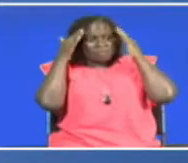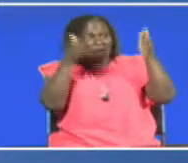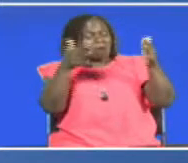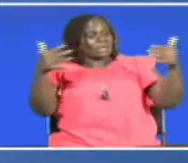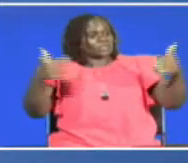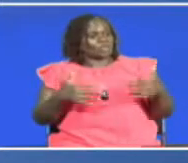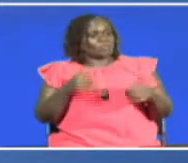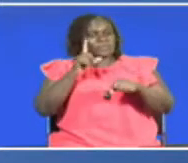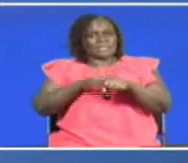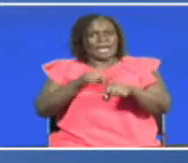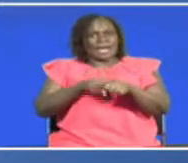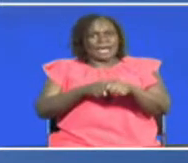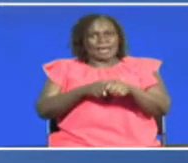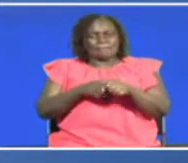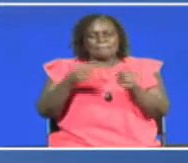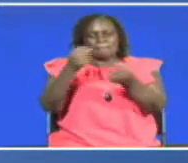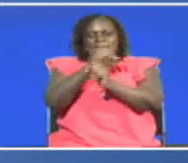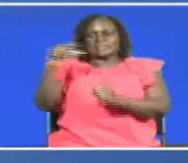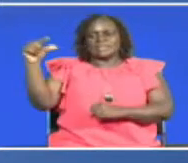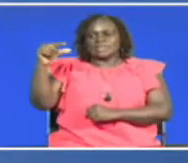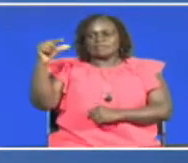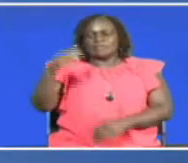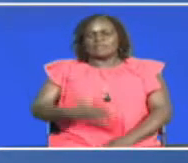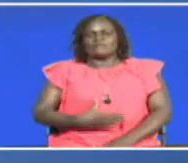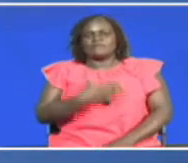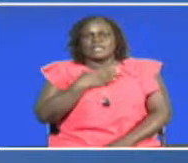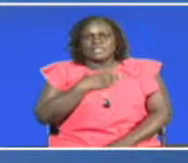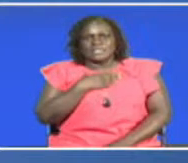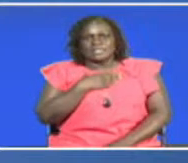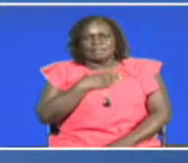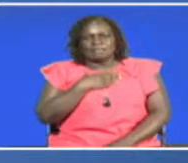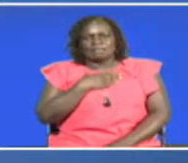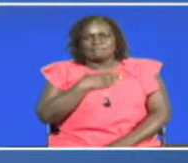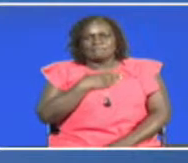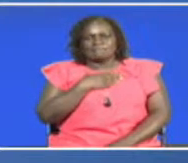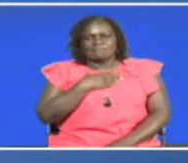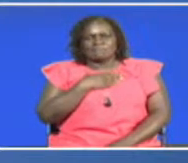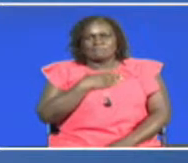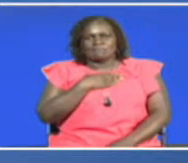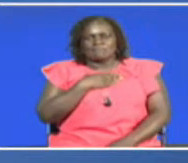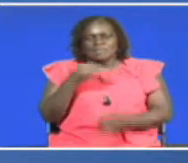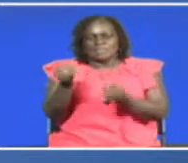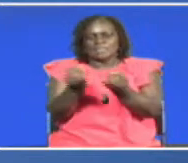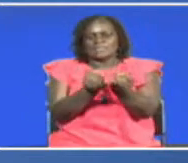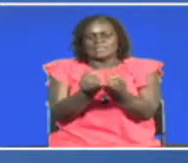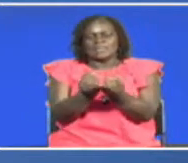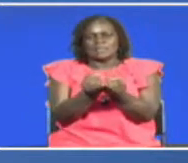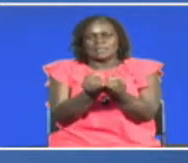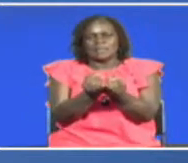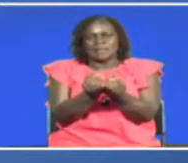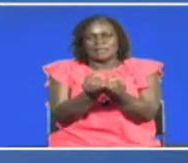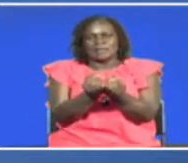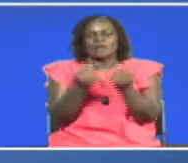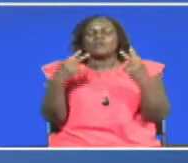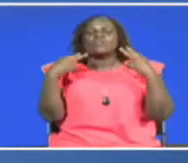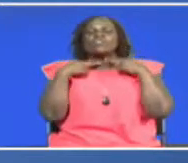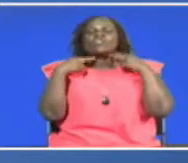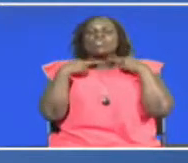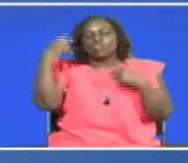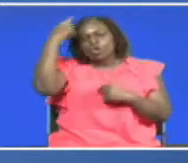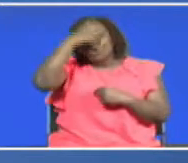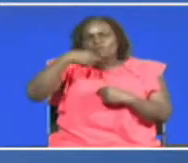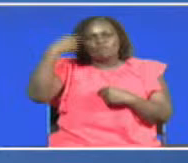Kenyans during Guinea-Bissau's President Umaro Sissoco Embalo's state visit on Saturday. The colonial outlook of